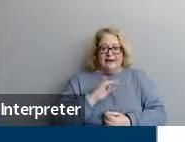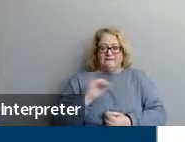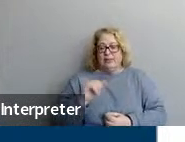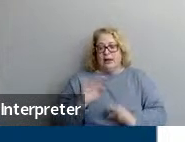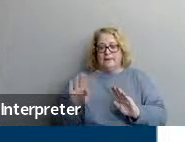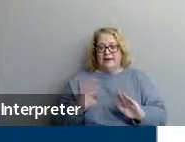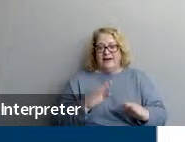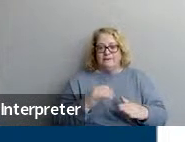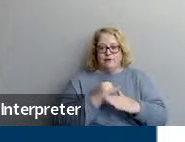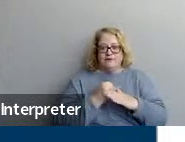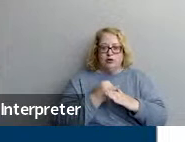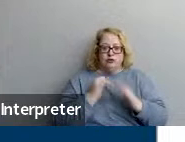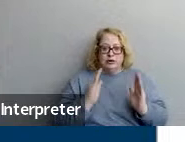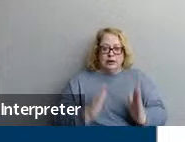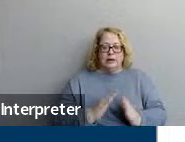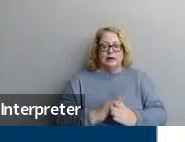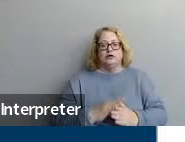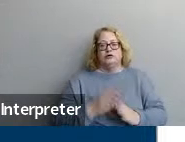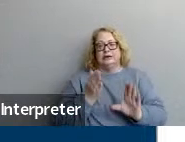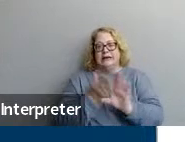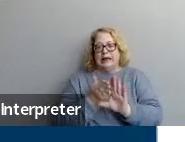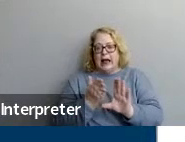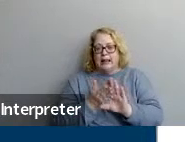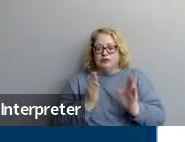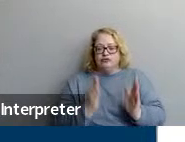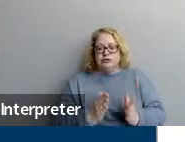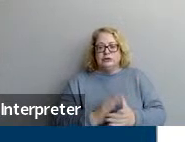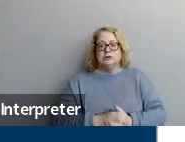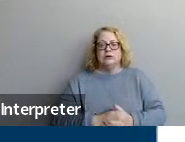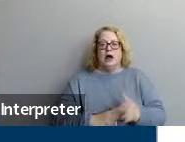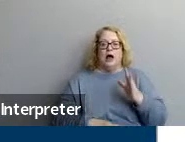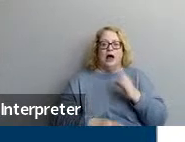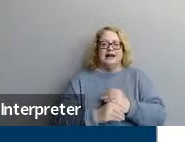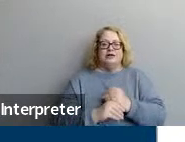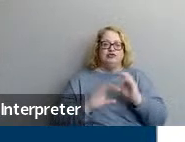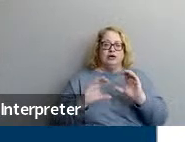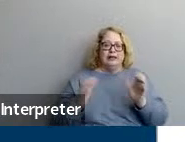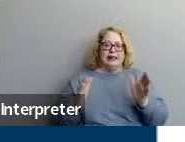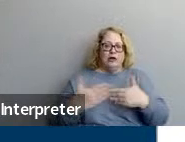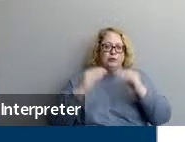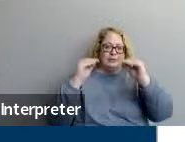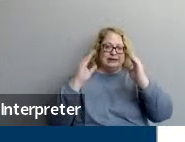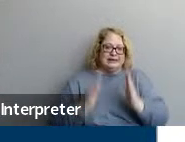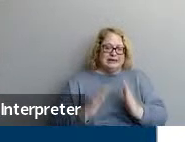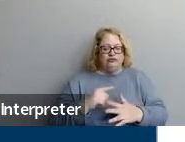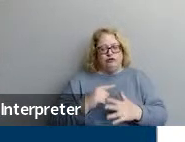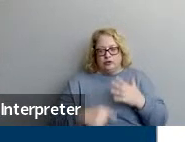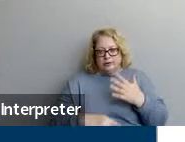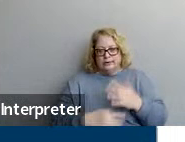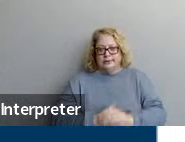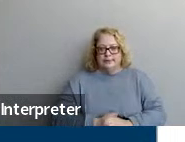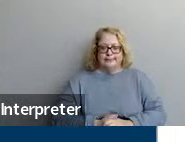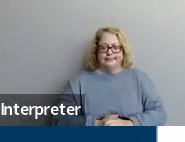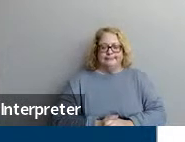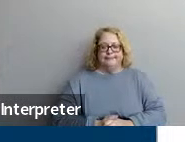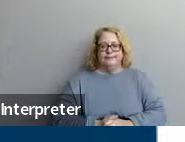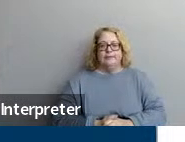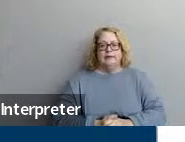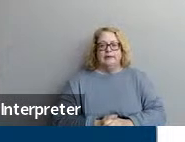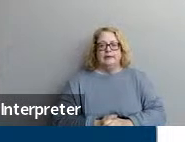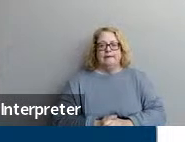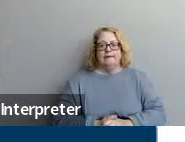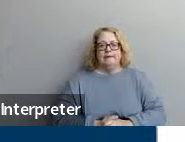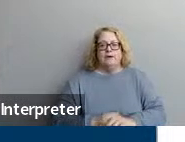behavior interventionists, school psychologists, additional classroom teachers, et cetera. We